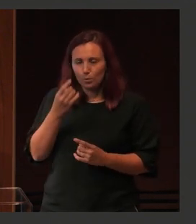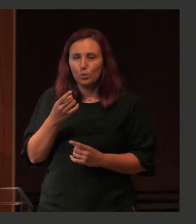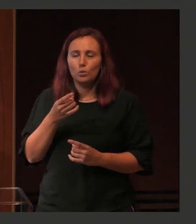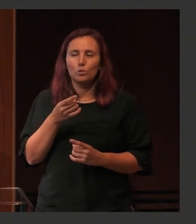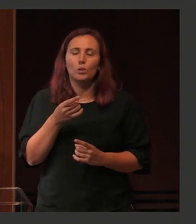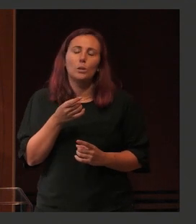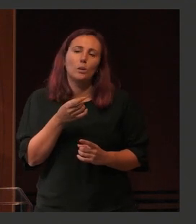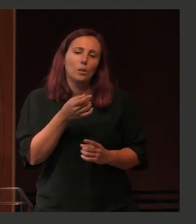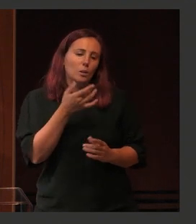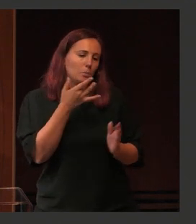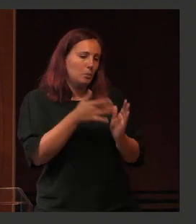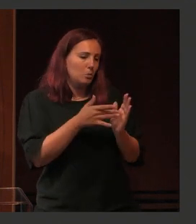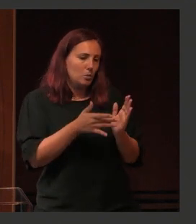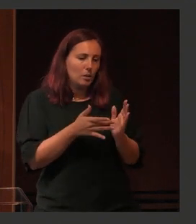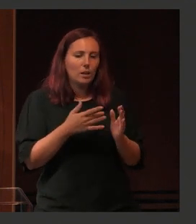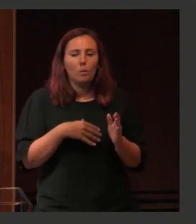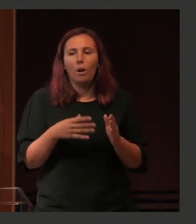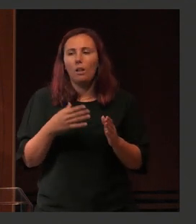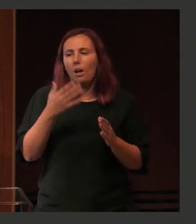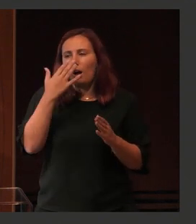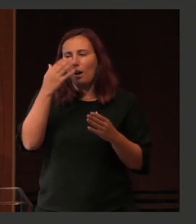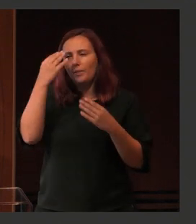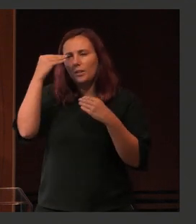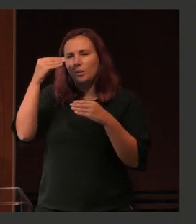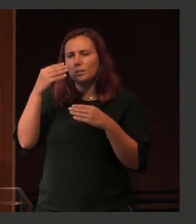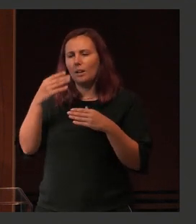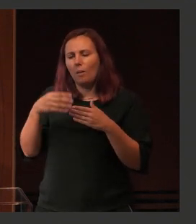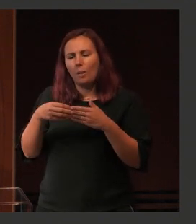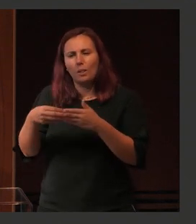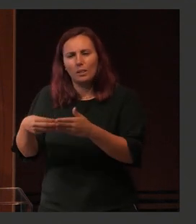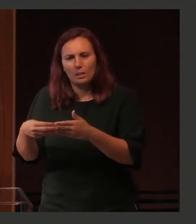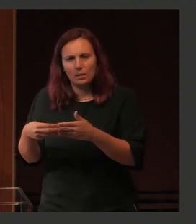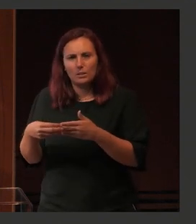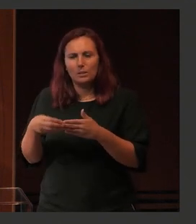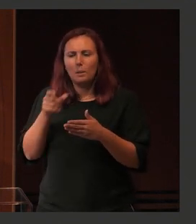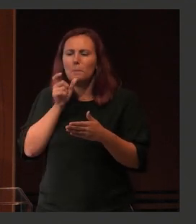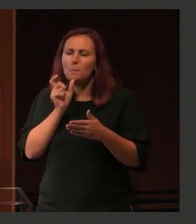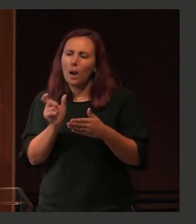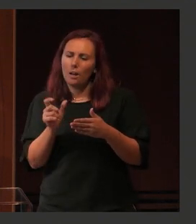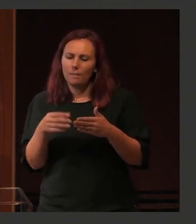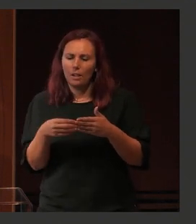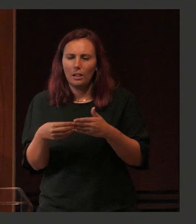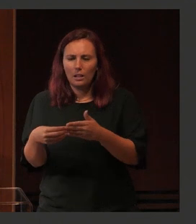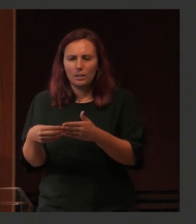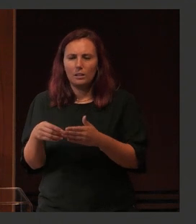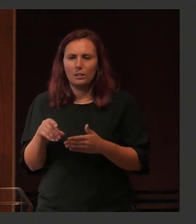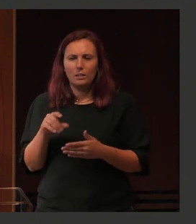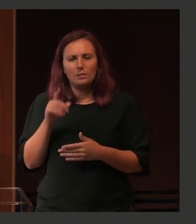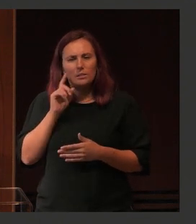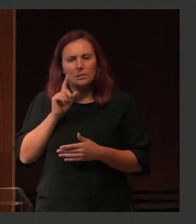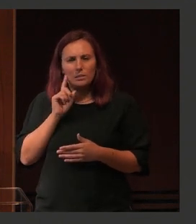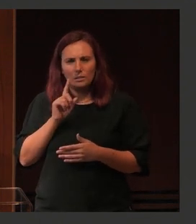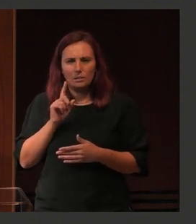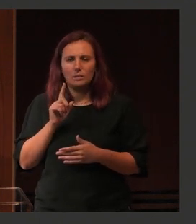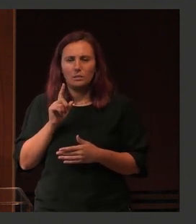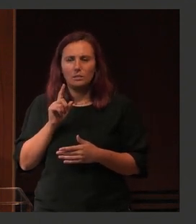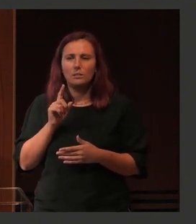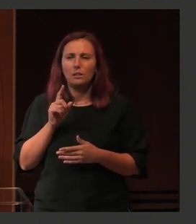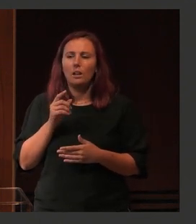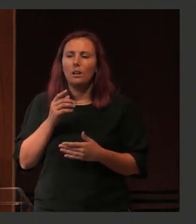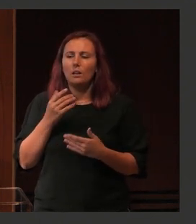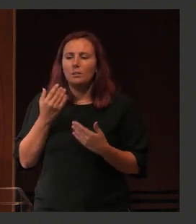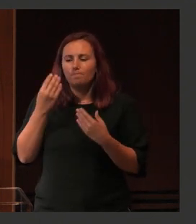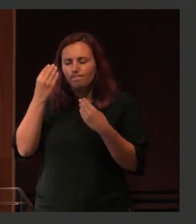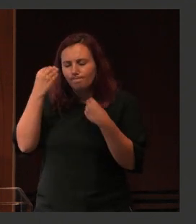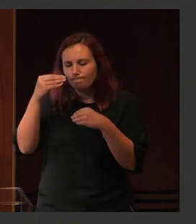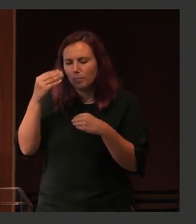They are leaders. I think this is important. This word is very important. And they empower the students to become critical